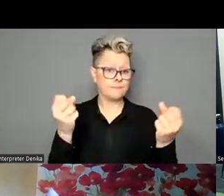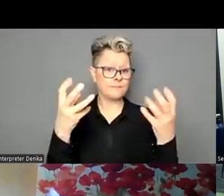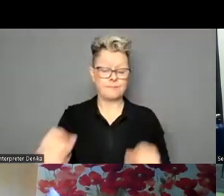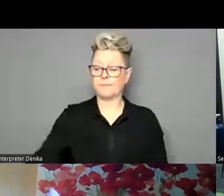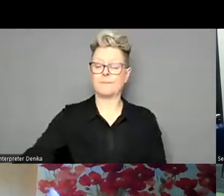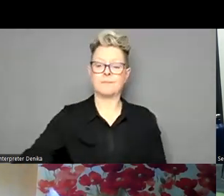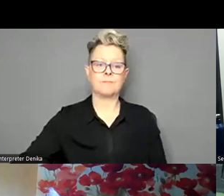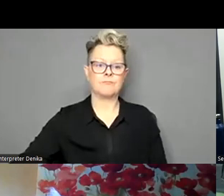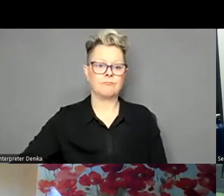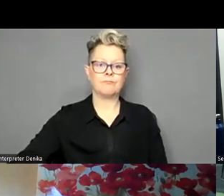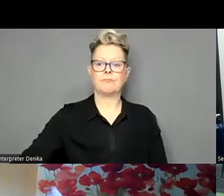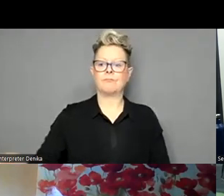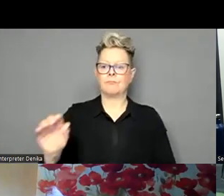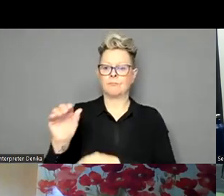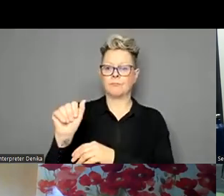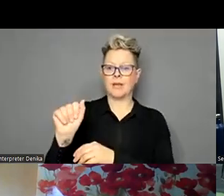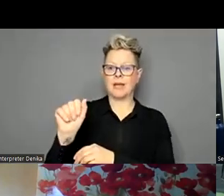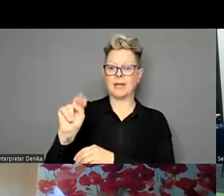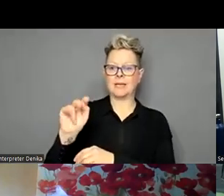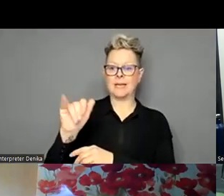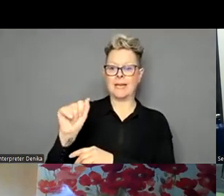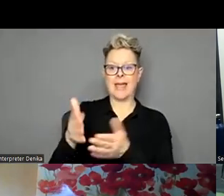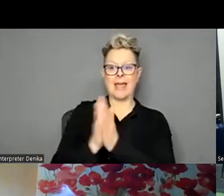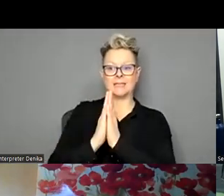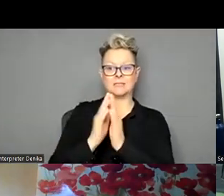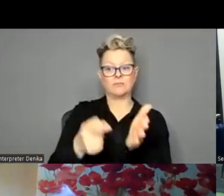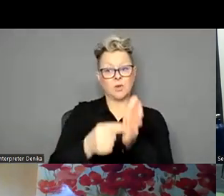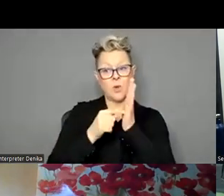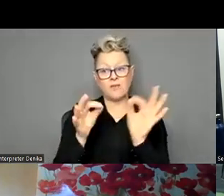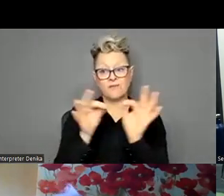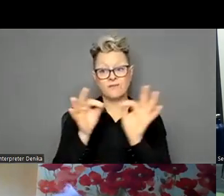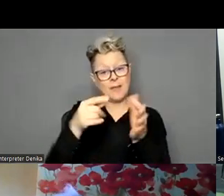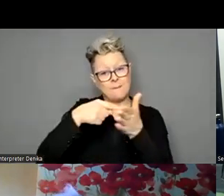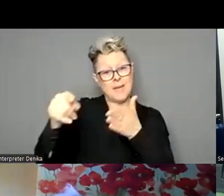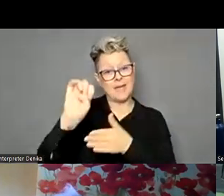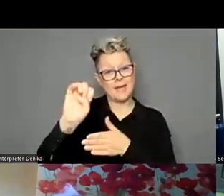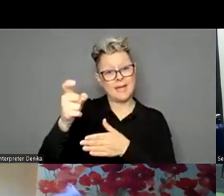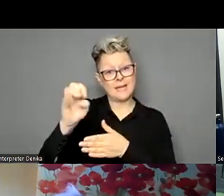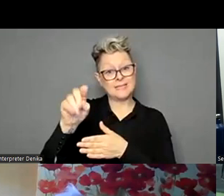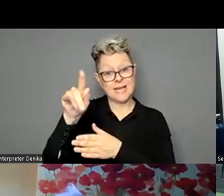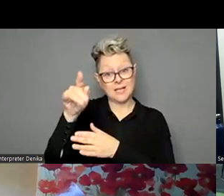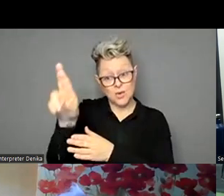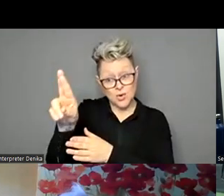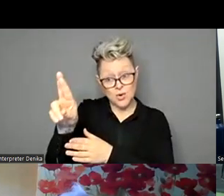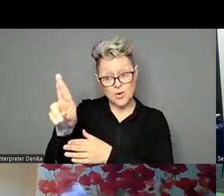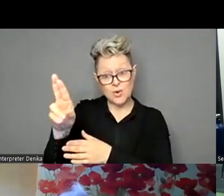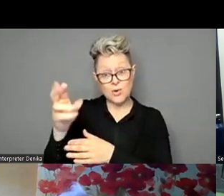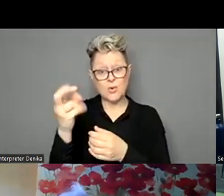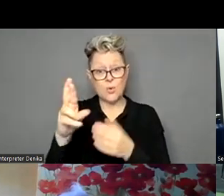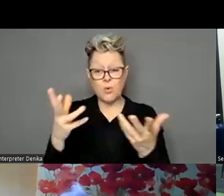Anita just asked if there's a required fee to pay an executor, and if so, how much should that be, or how is it